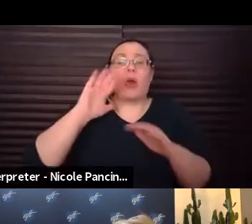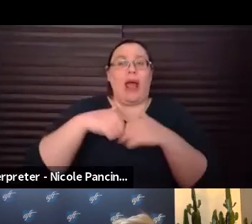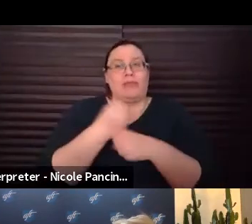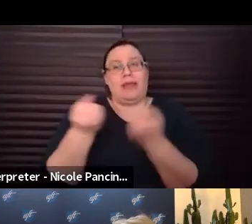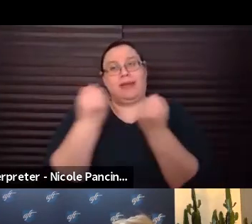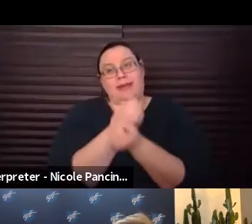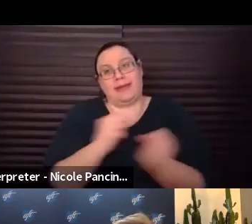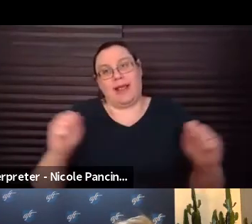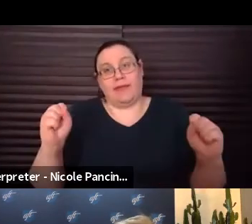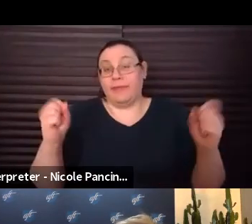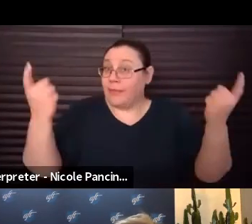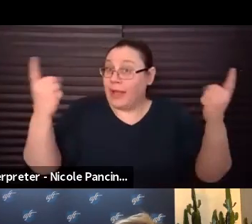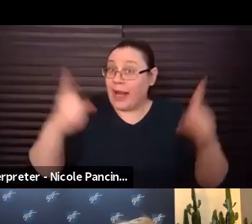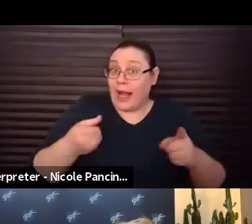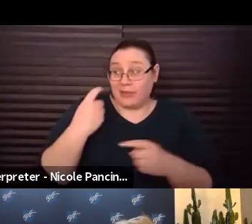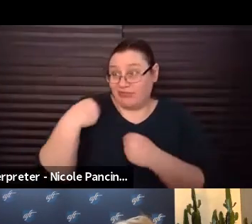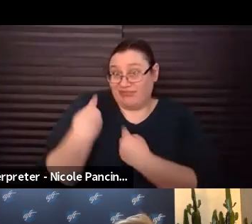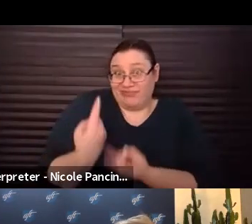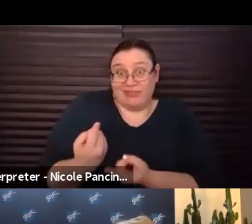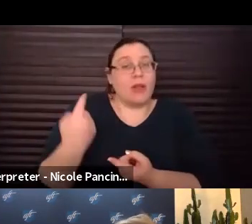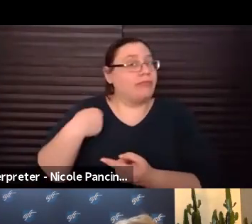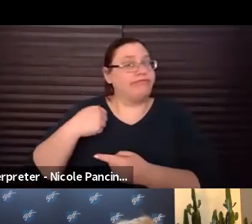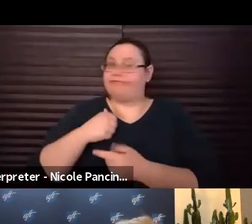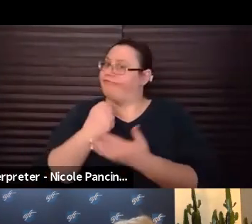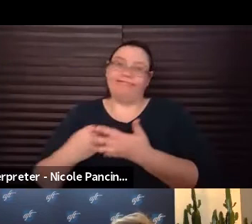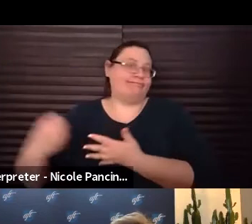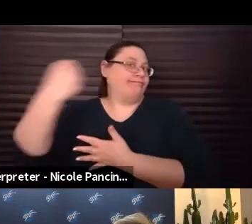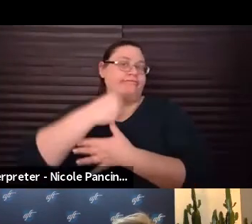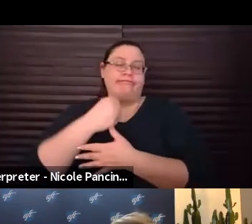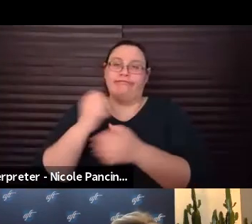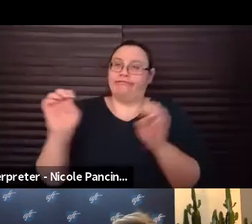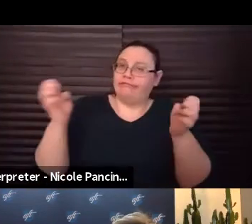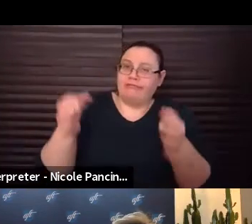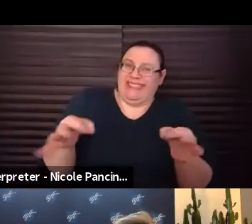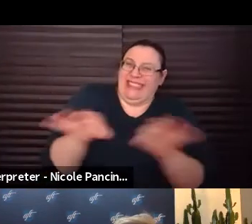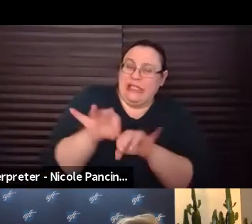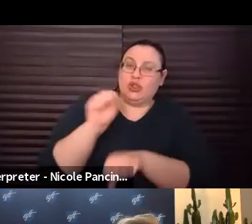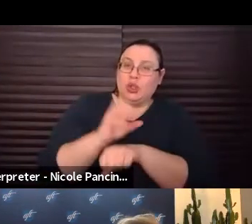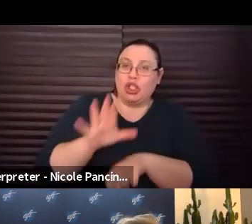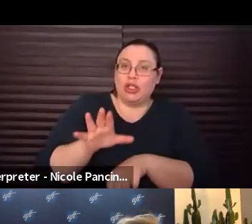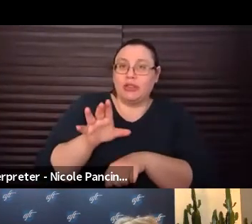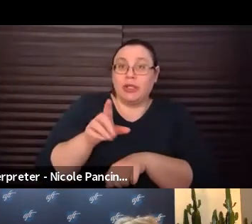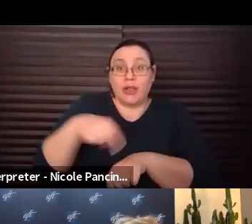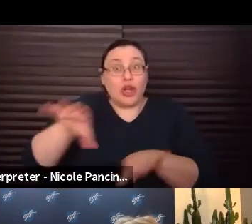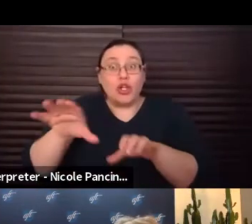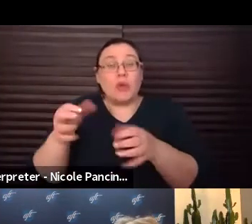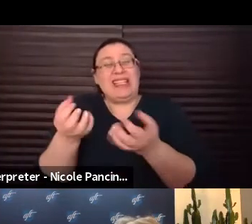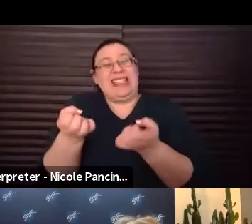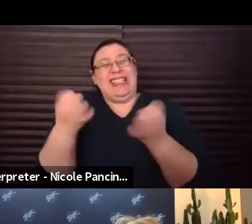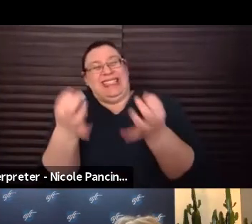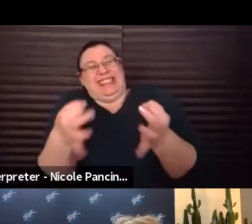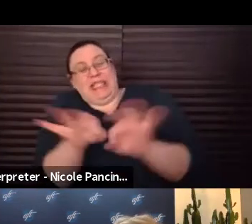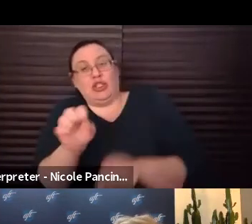happened here is that we have not prioritized essential workers, even though they are doing essential work. And